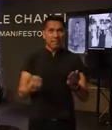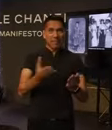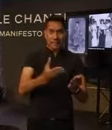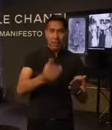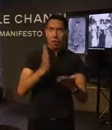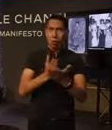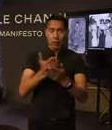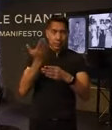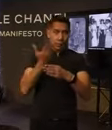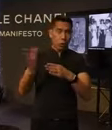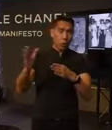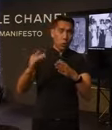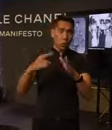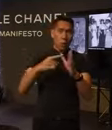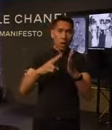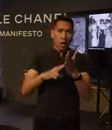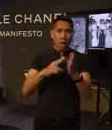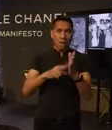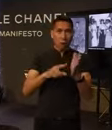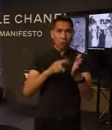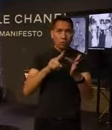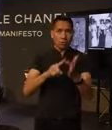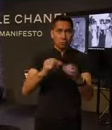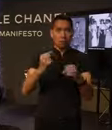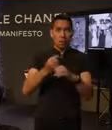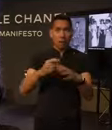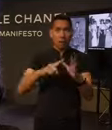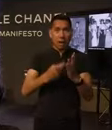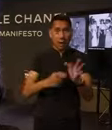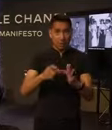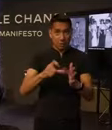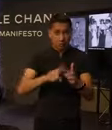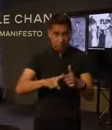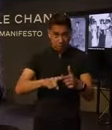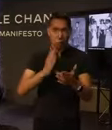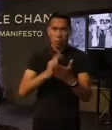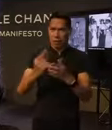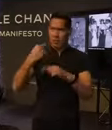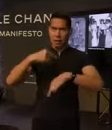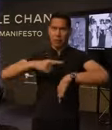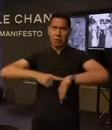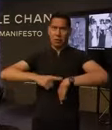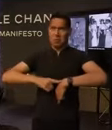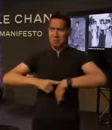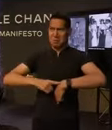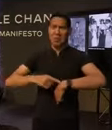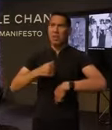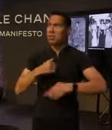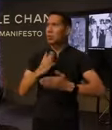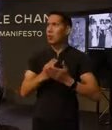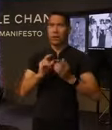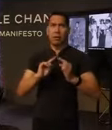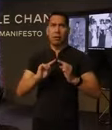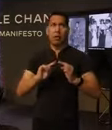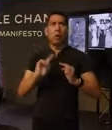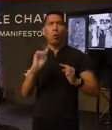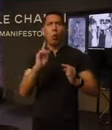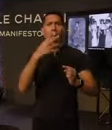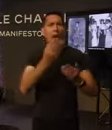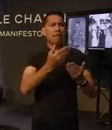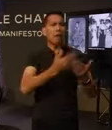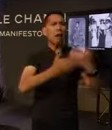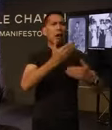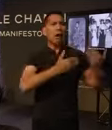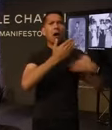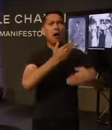revolutionary and avant-garde in those days, in the true sense of the word, going against what was before, you know, what